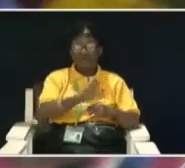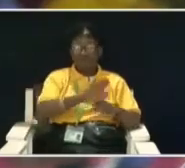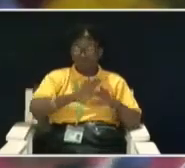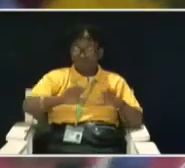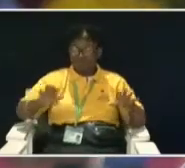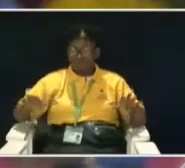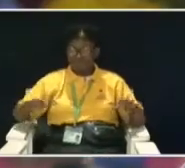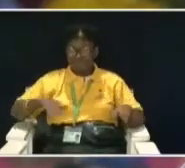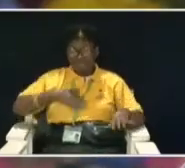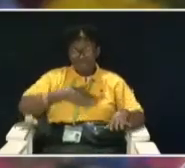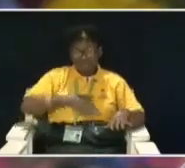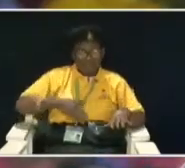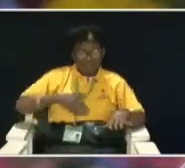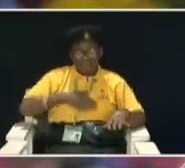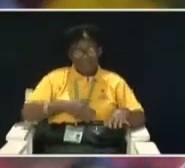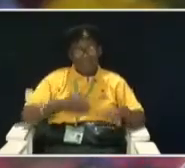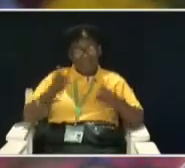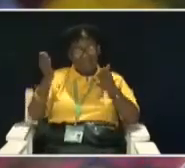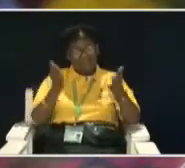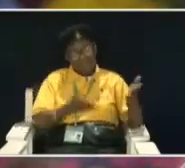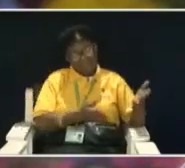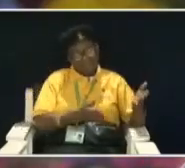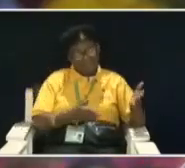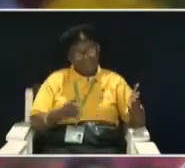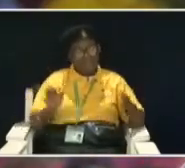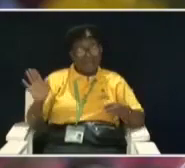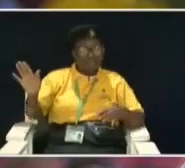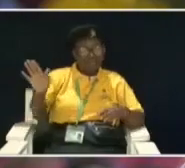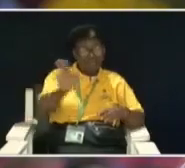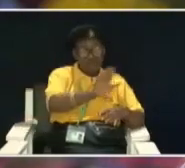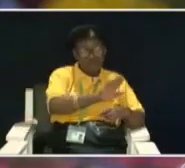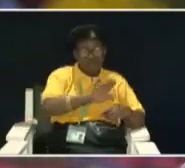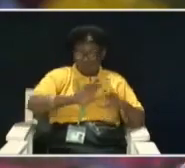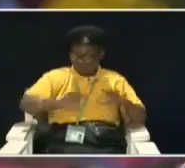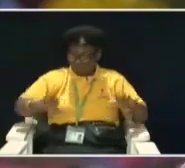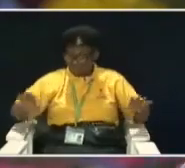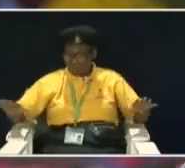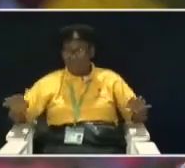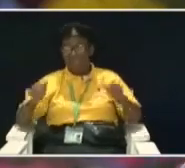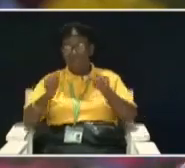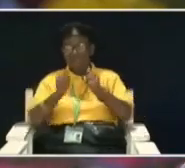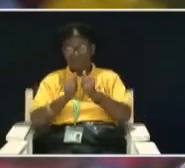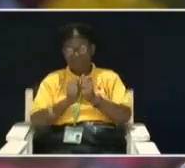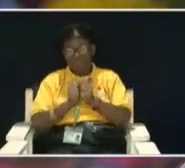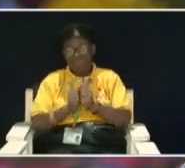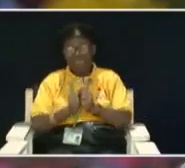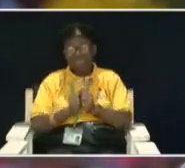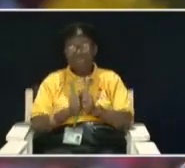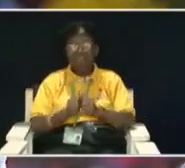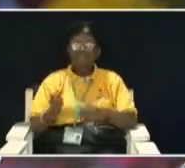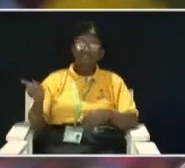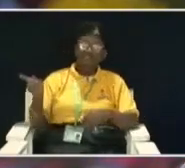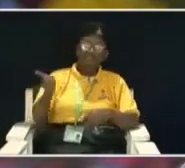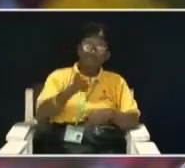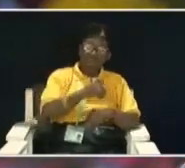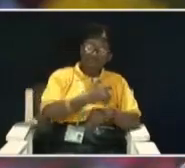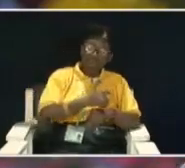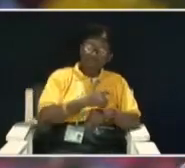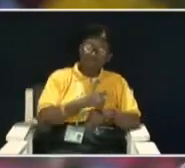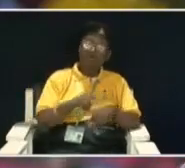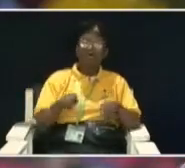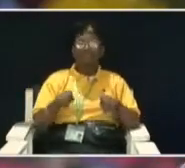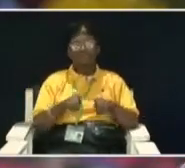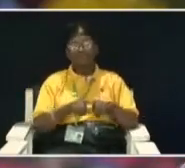because you might not be able to locate your seat when you are going back. So if you want to give your life to Jesus Christ so that you become